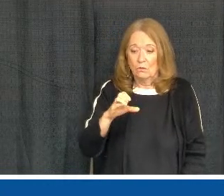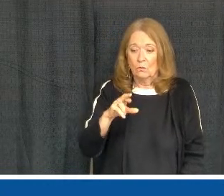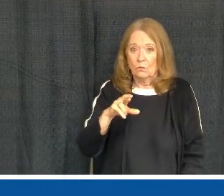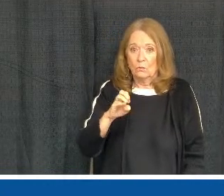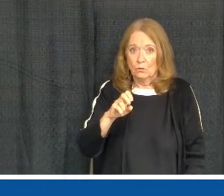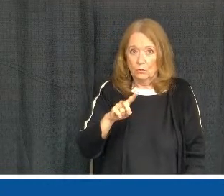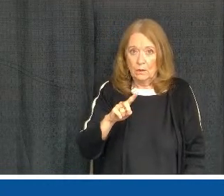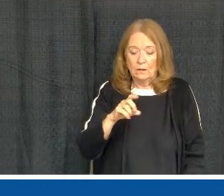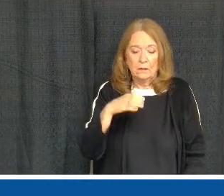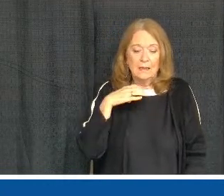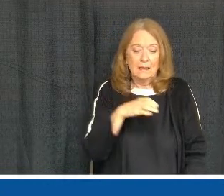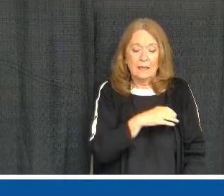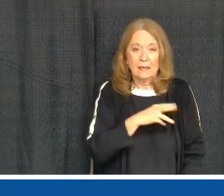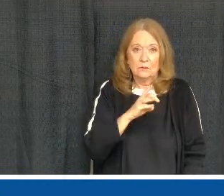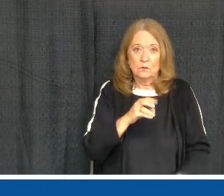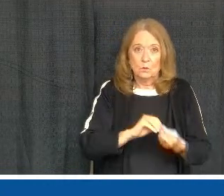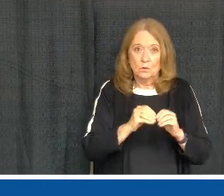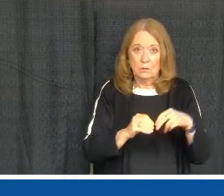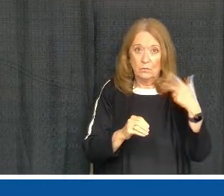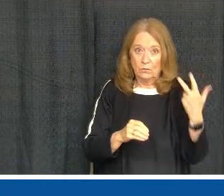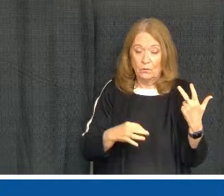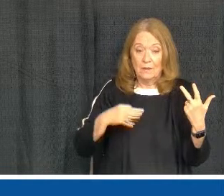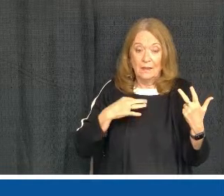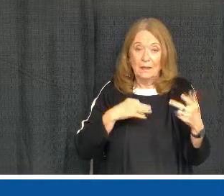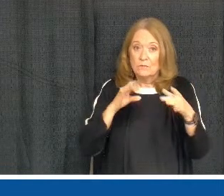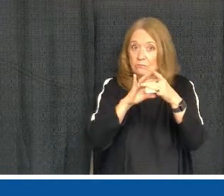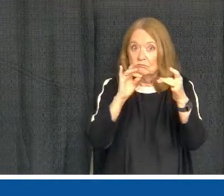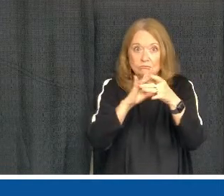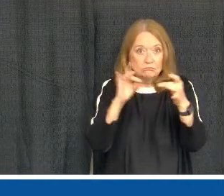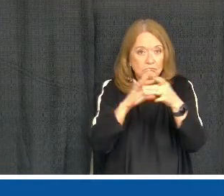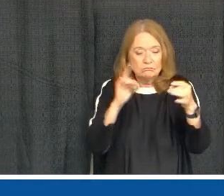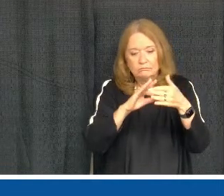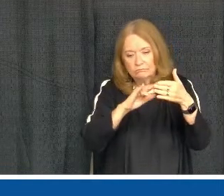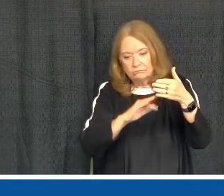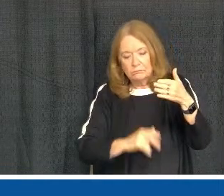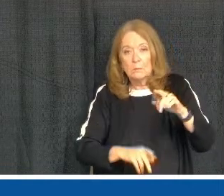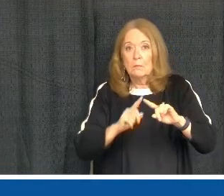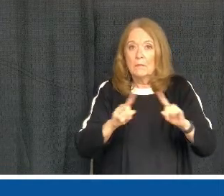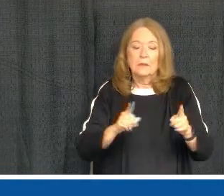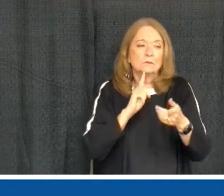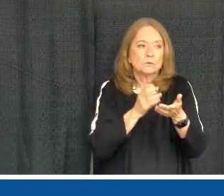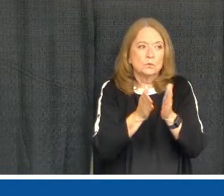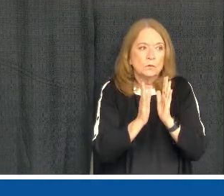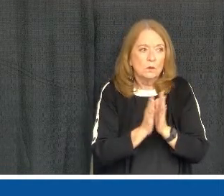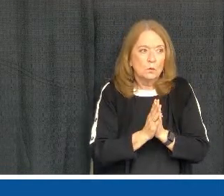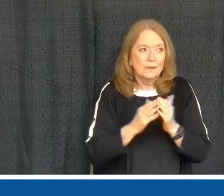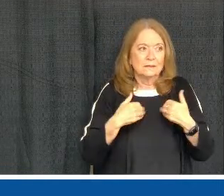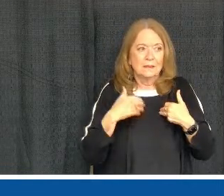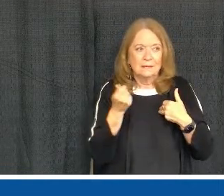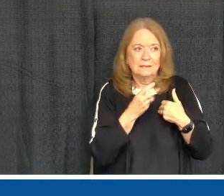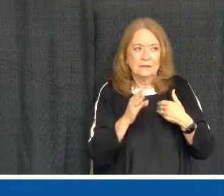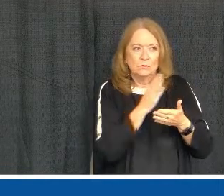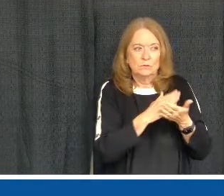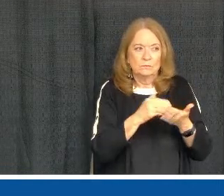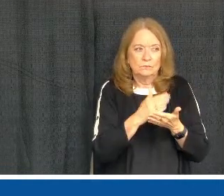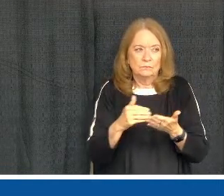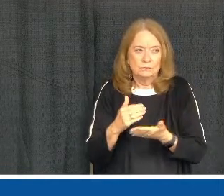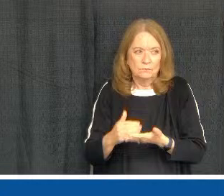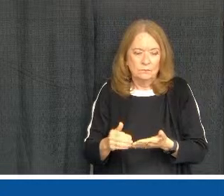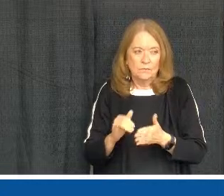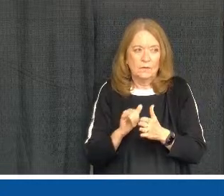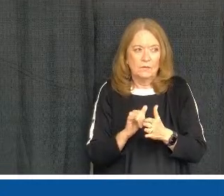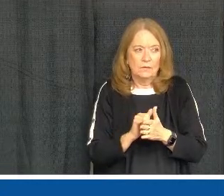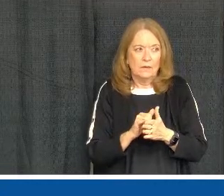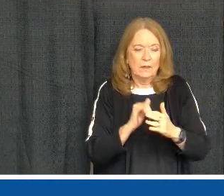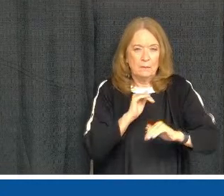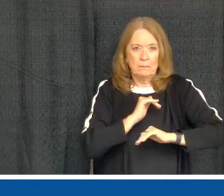The applicant's statement is fairly long, but their request it has several components that meet the